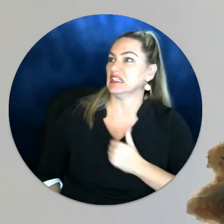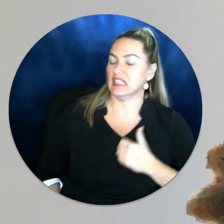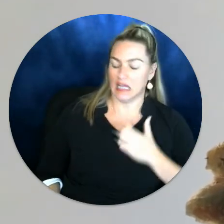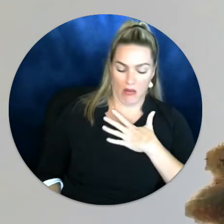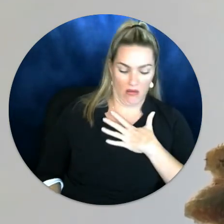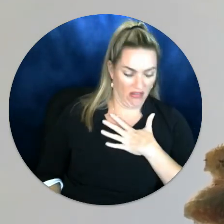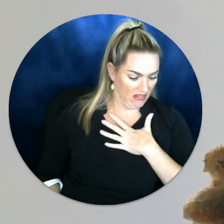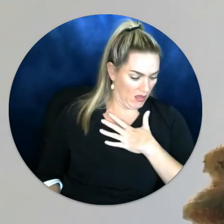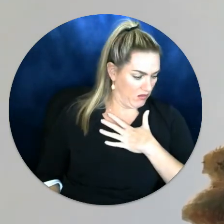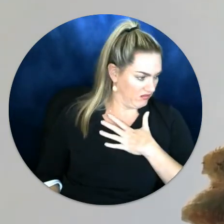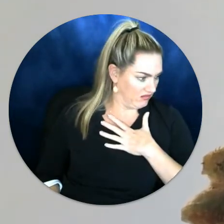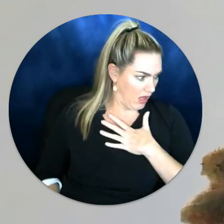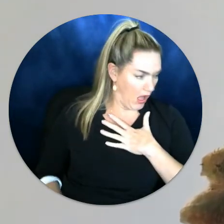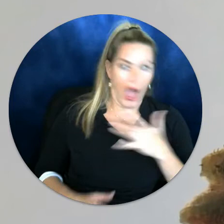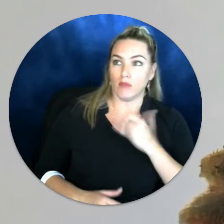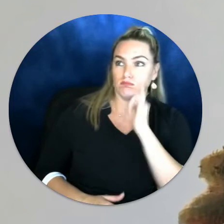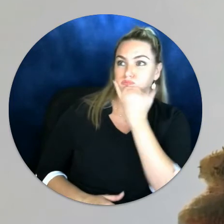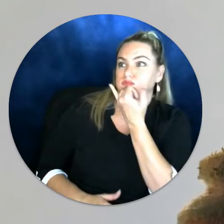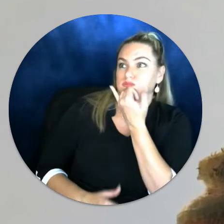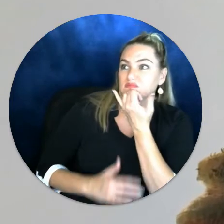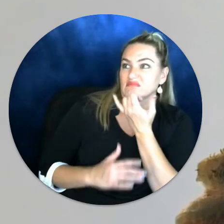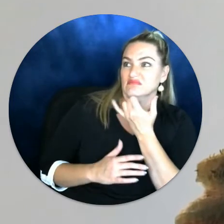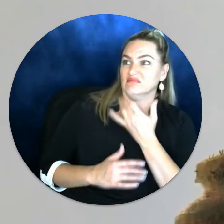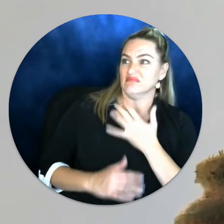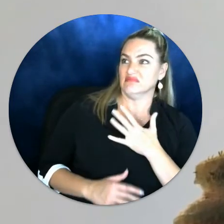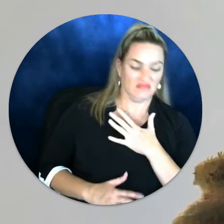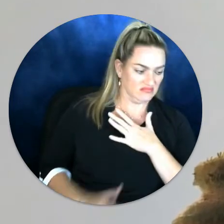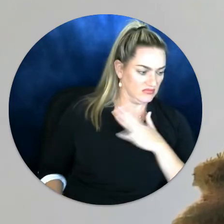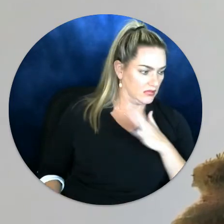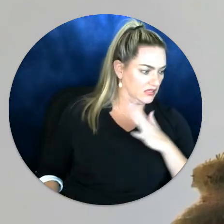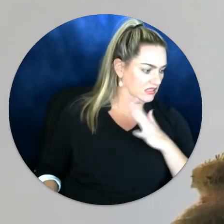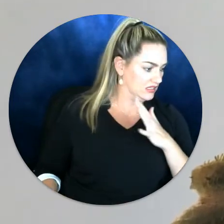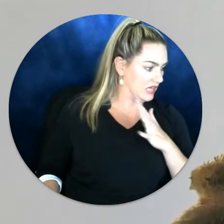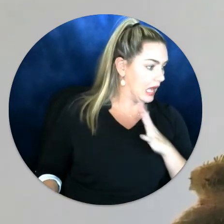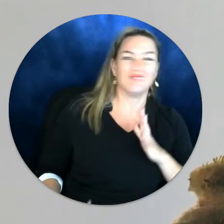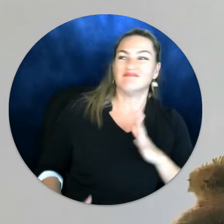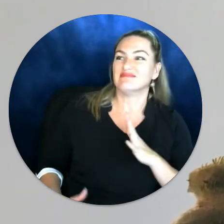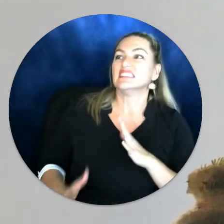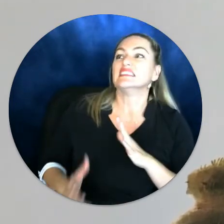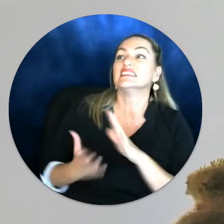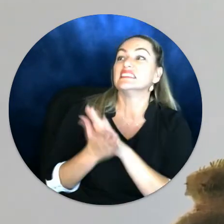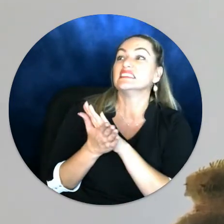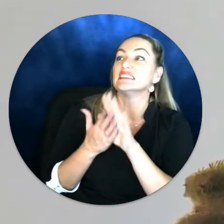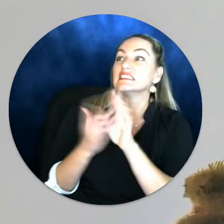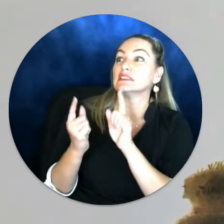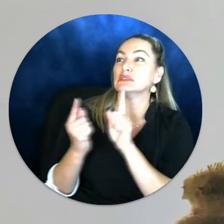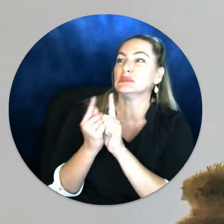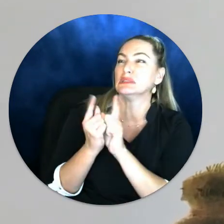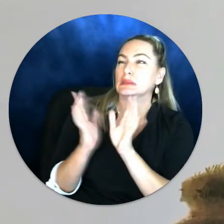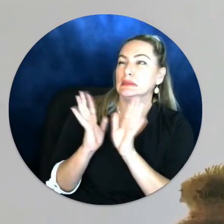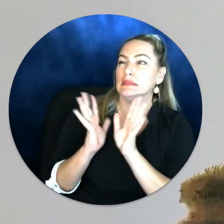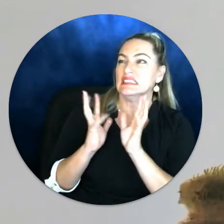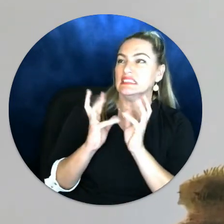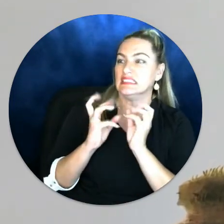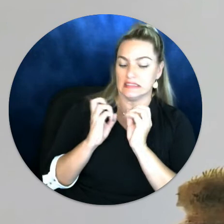spluttered. "I made a mistake. It's nice to have met you,